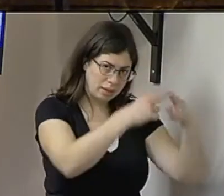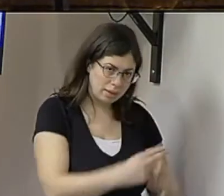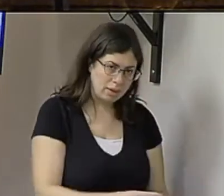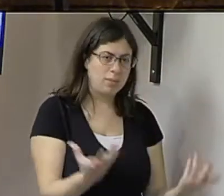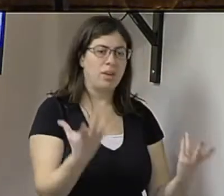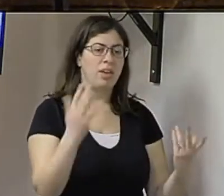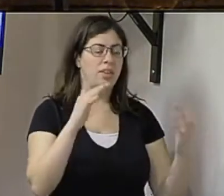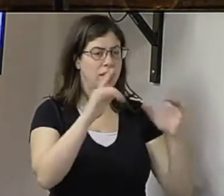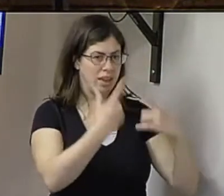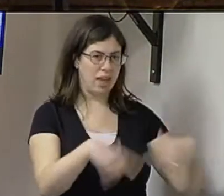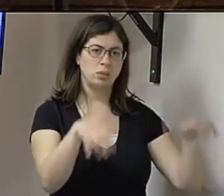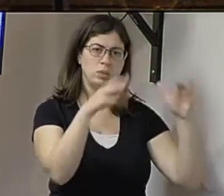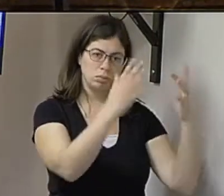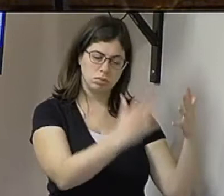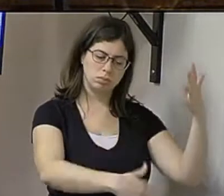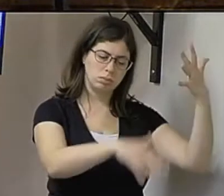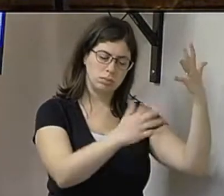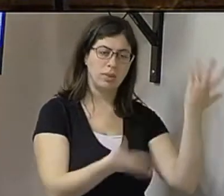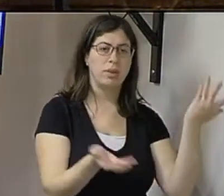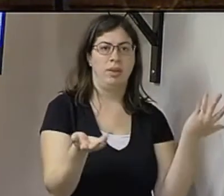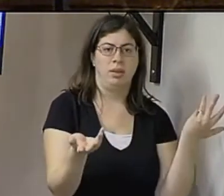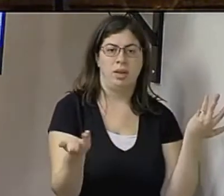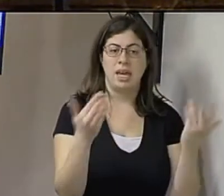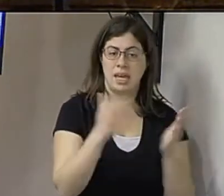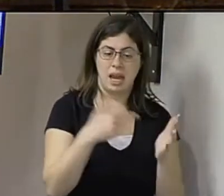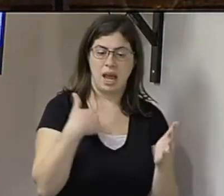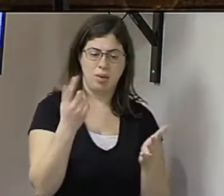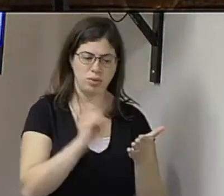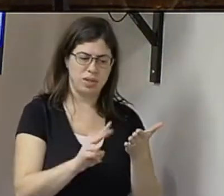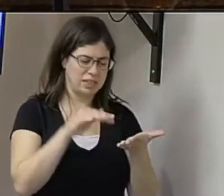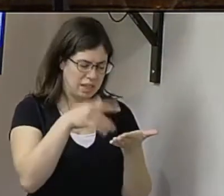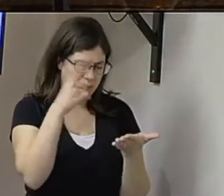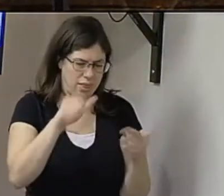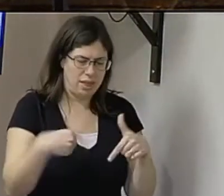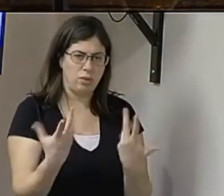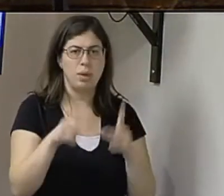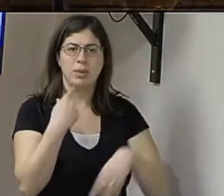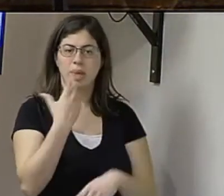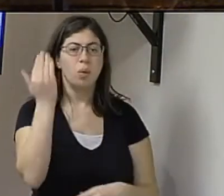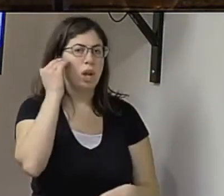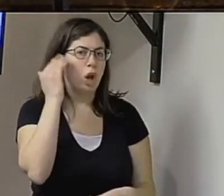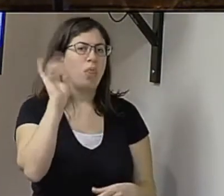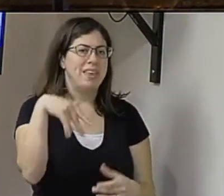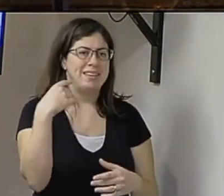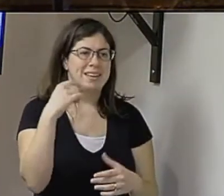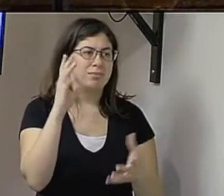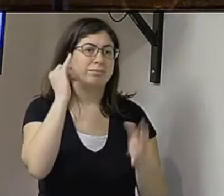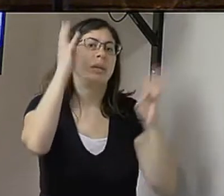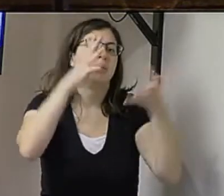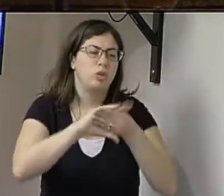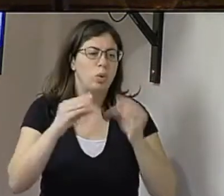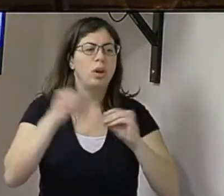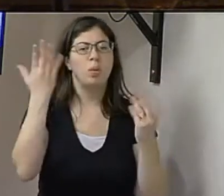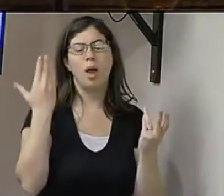almost flow to the language. It's, again, these, when I was reading and studying for Esther, people would say things like, well, we know that this is a fairy tale because of